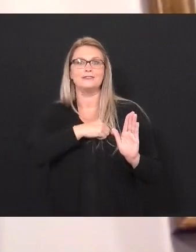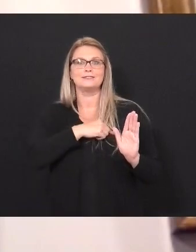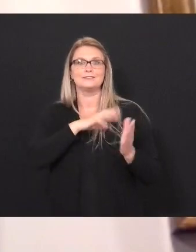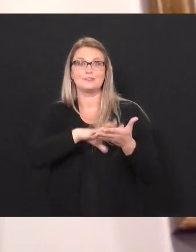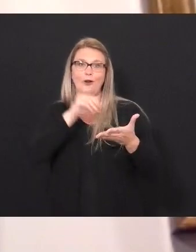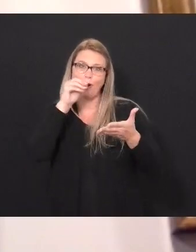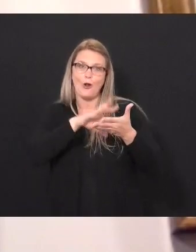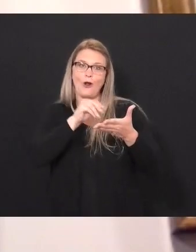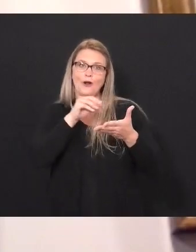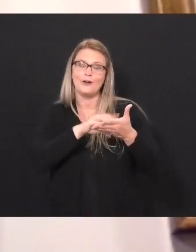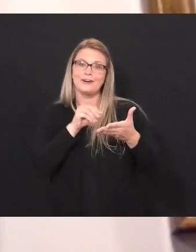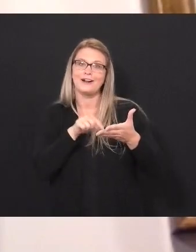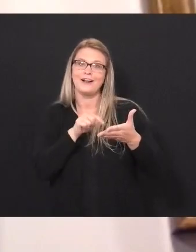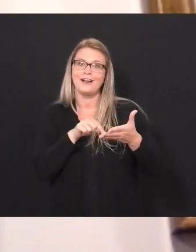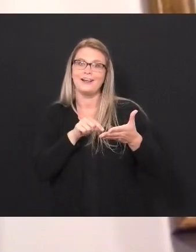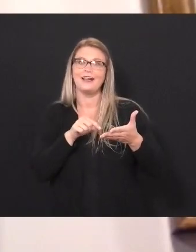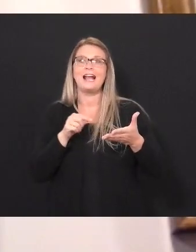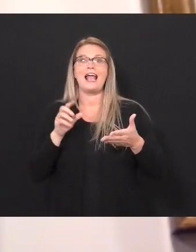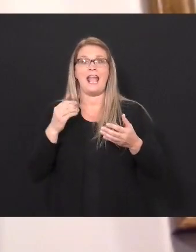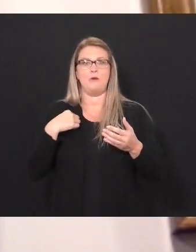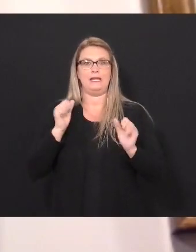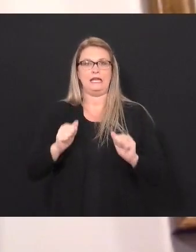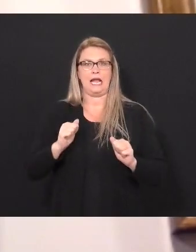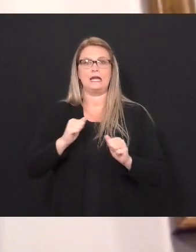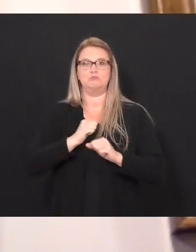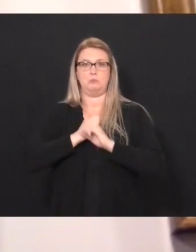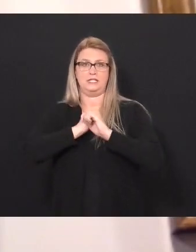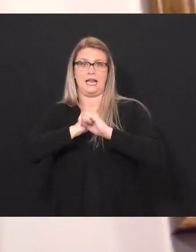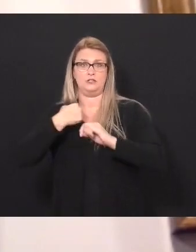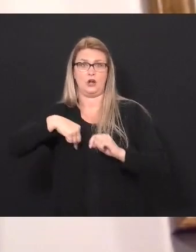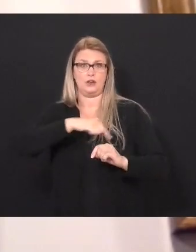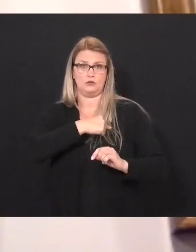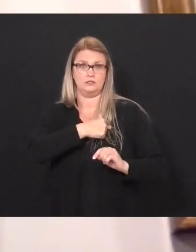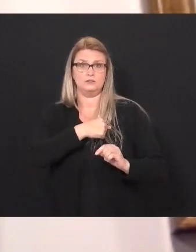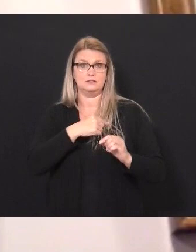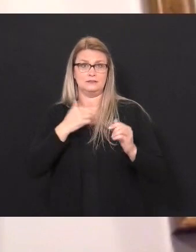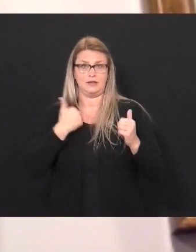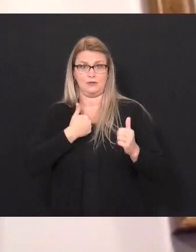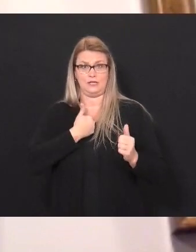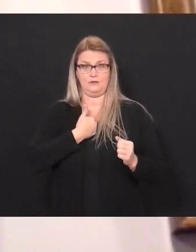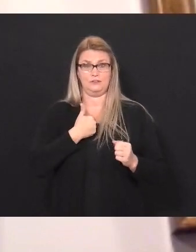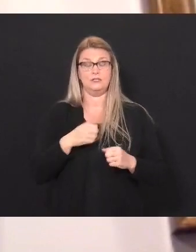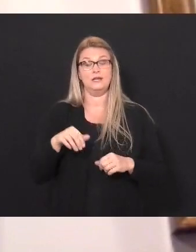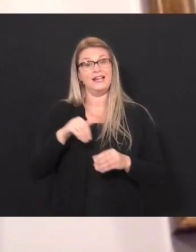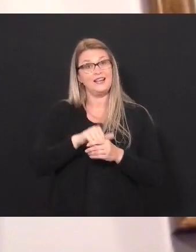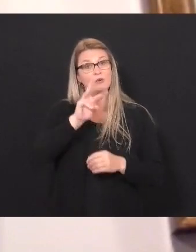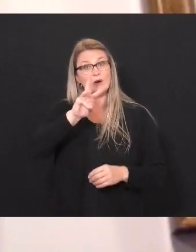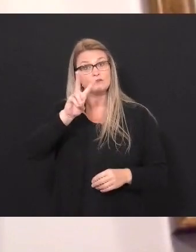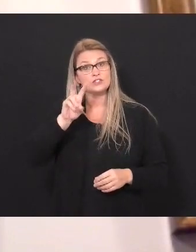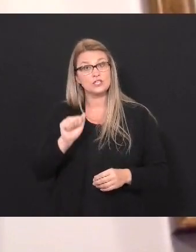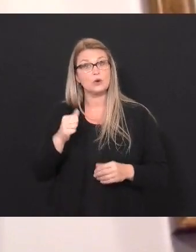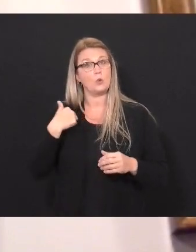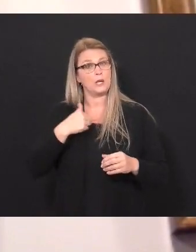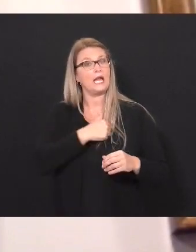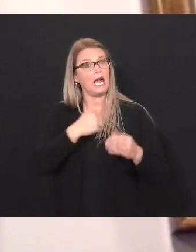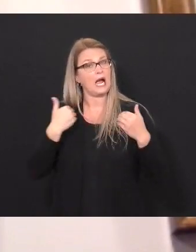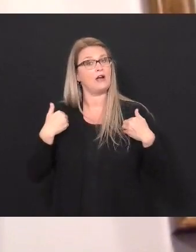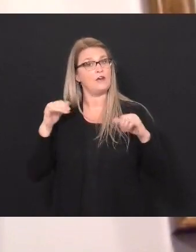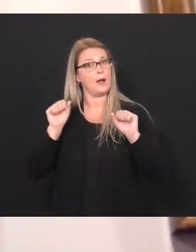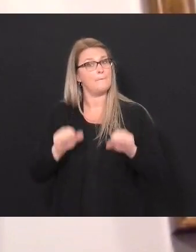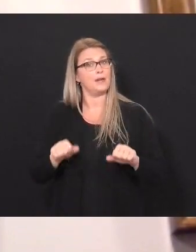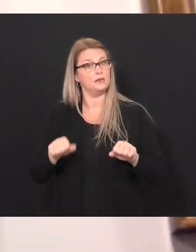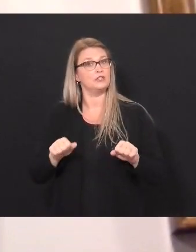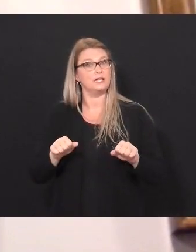information, up-to-date information that's fed into them. So indeed, in West Virginia, we have the ability to write our